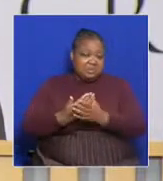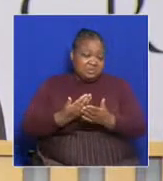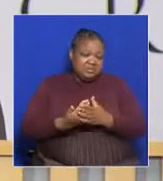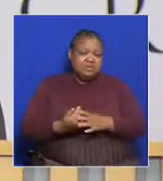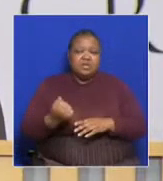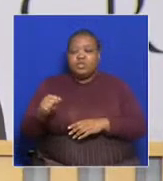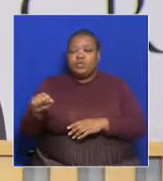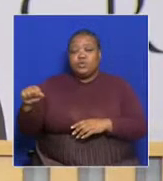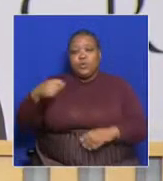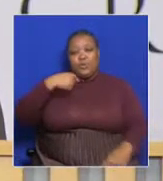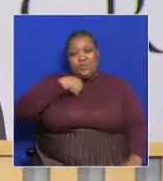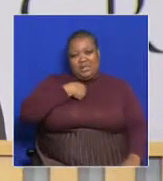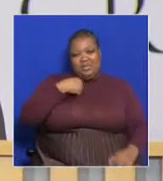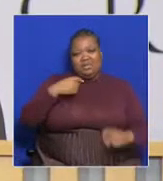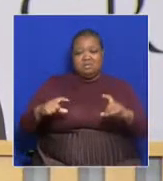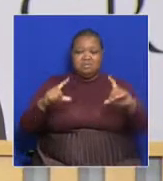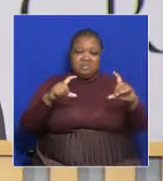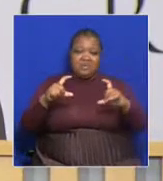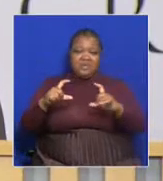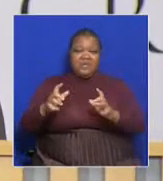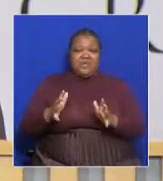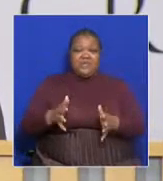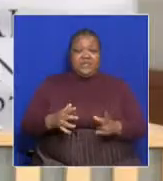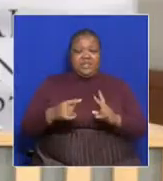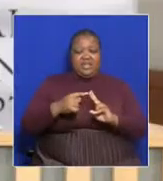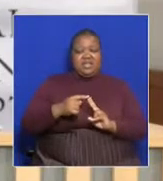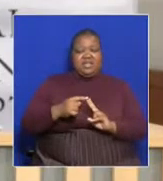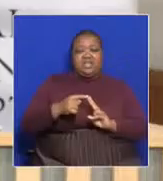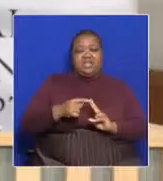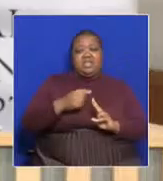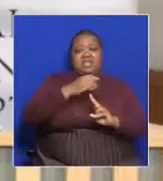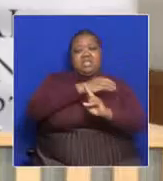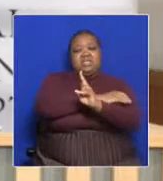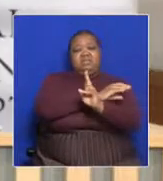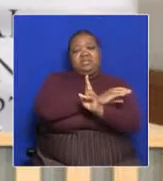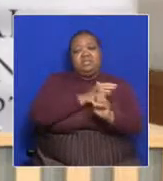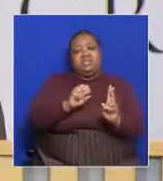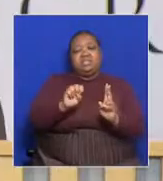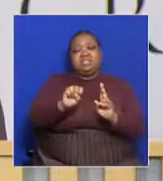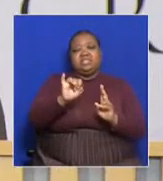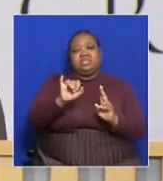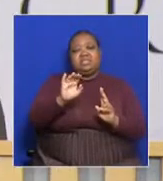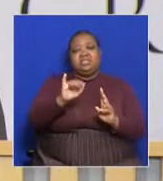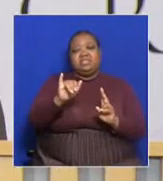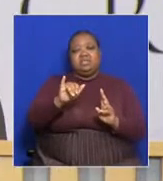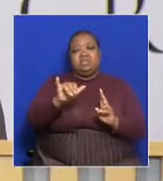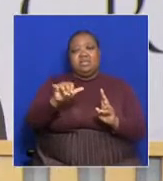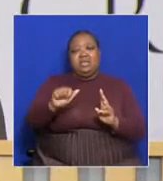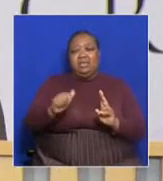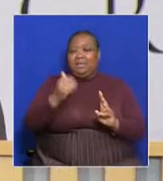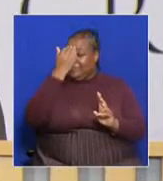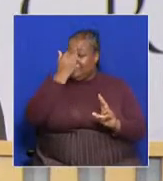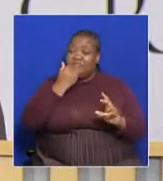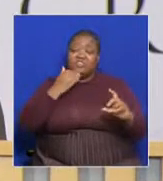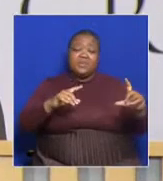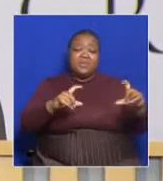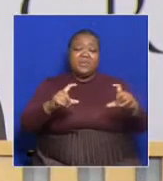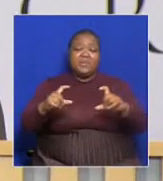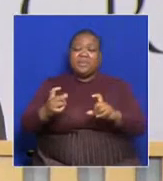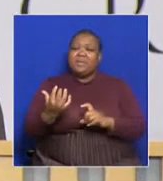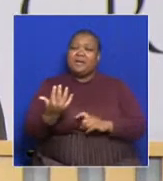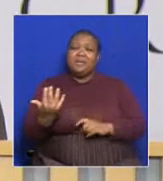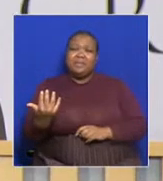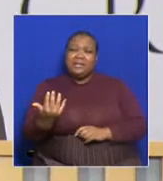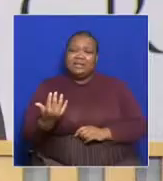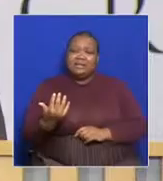and Captain KG Sibia. How many photos did between the two of you take? I can't say, but we took photos